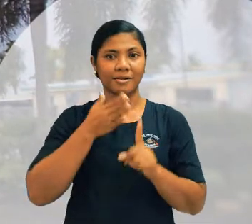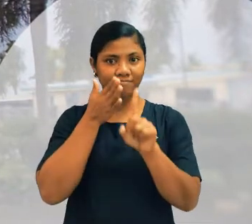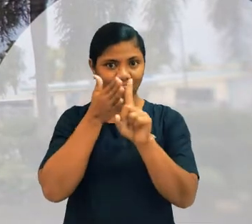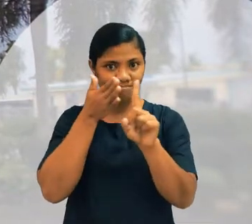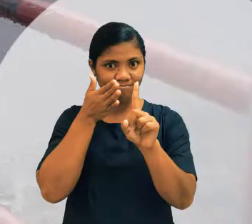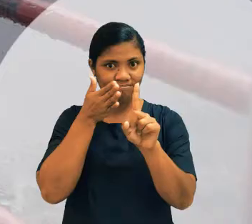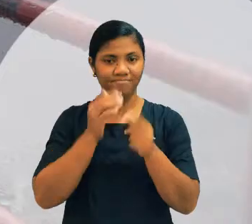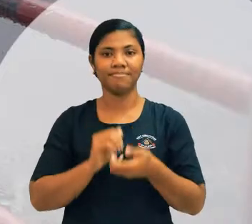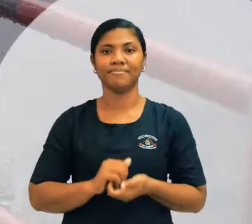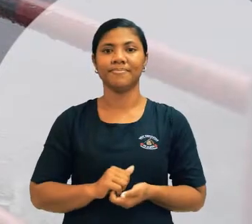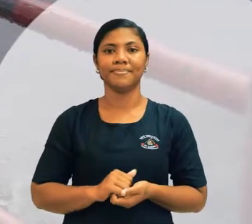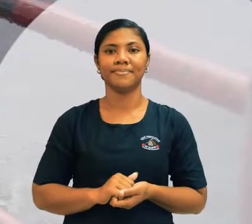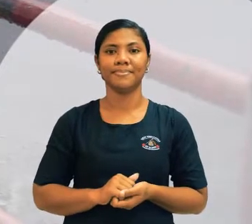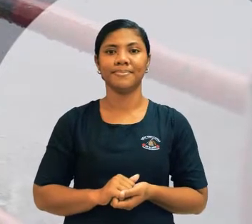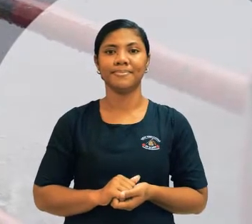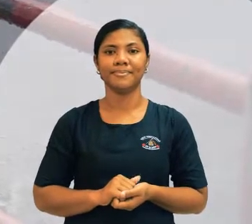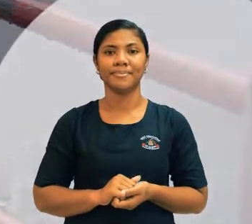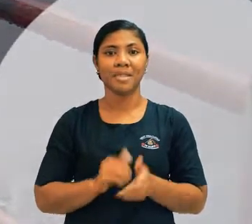in emergency response mode.